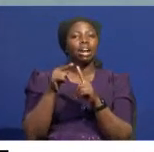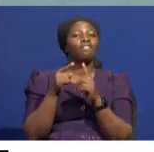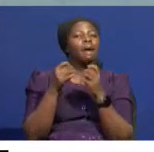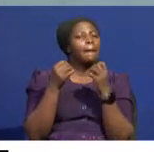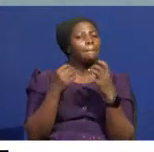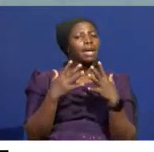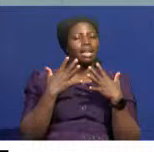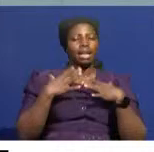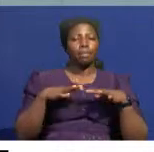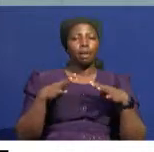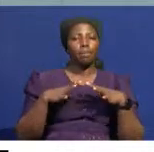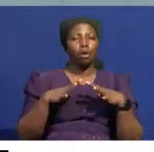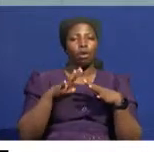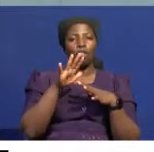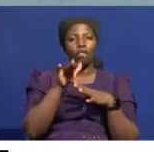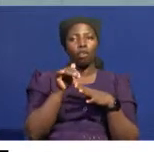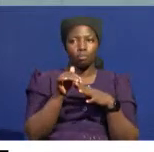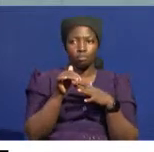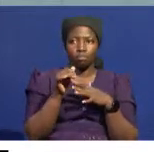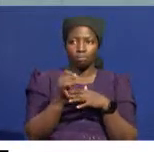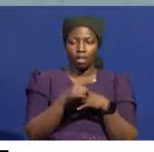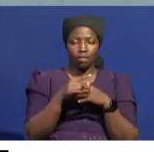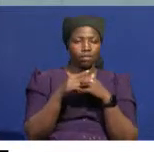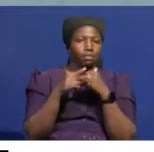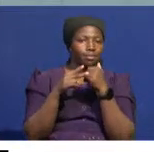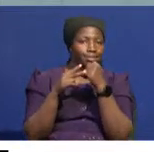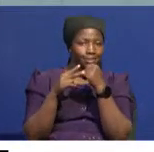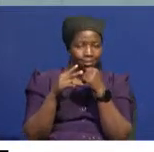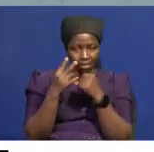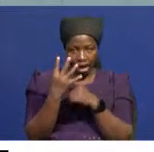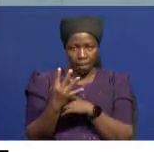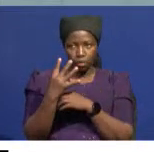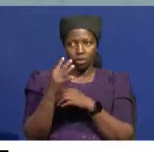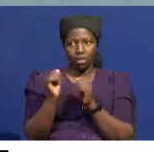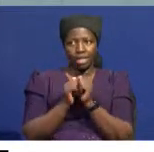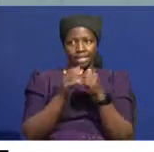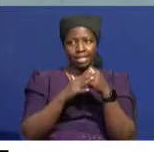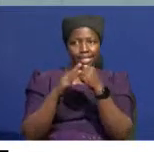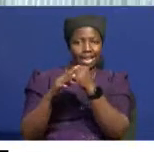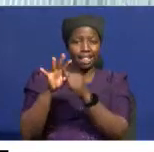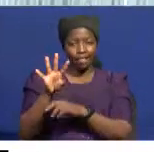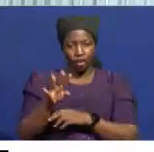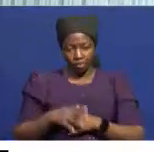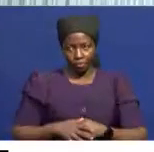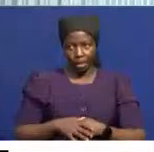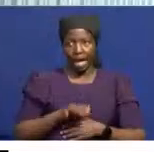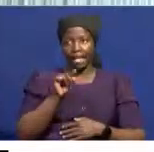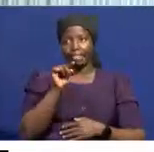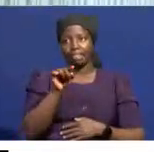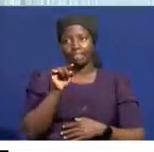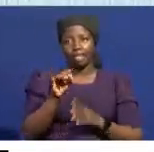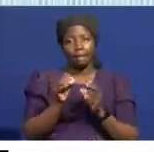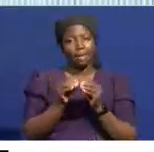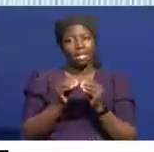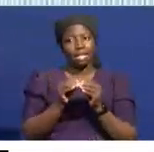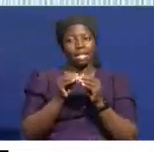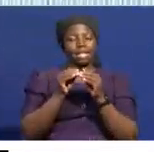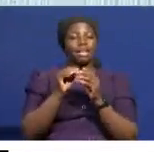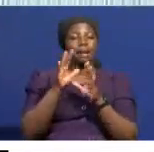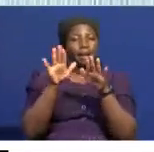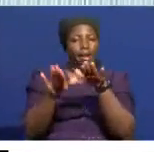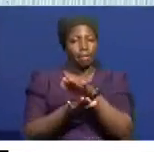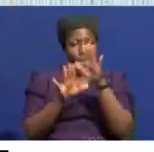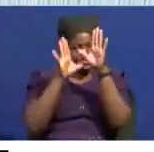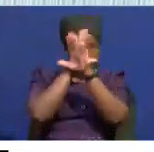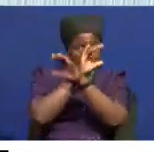7th of April 1994. In the evening, the Deputy President is expected to meet and engage engage with Kenyans